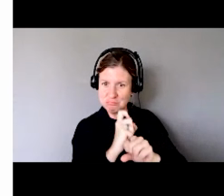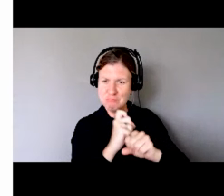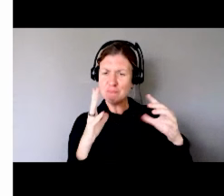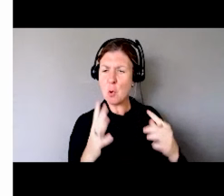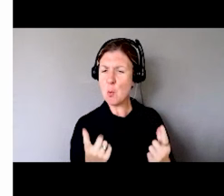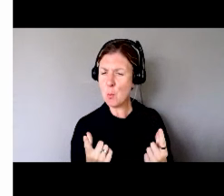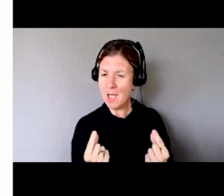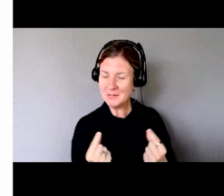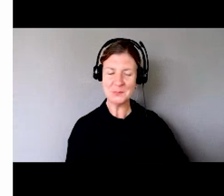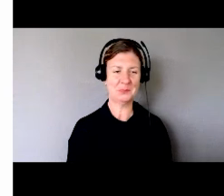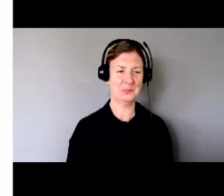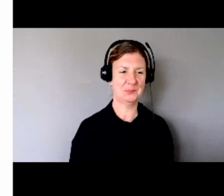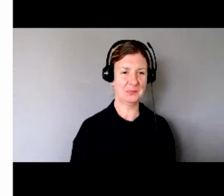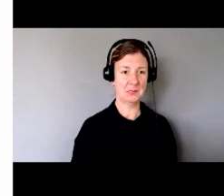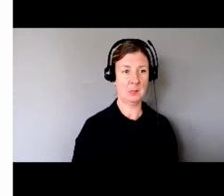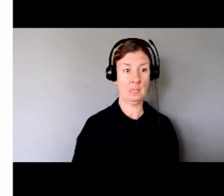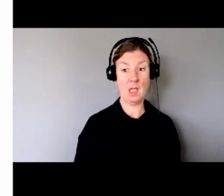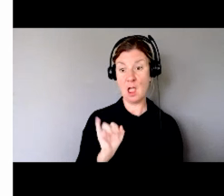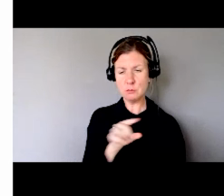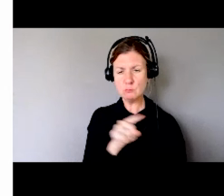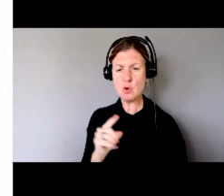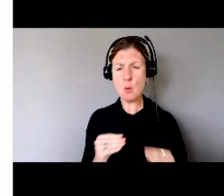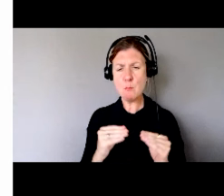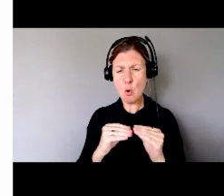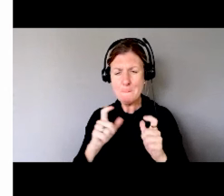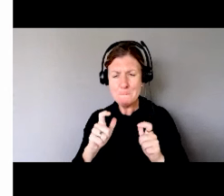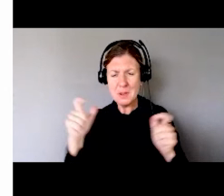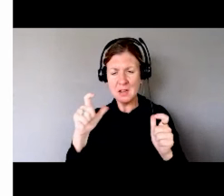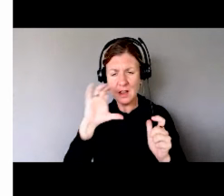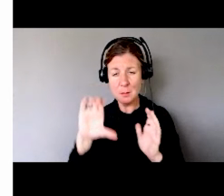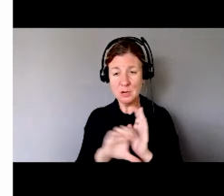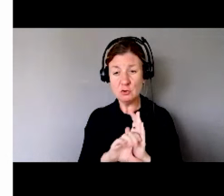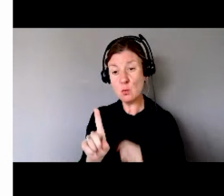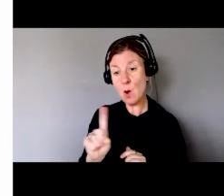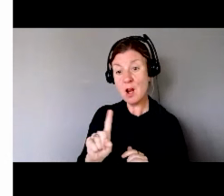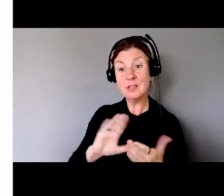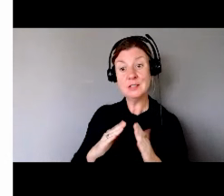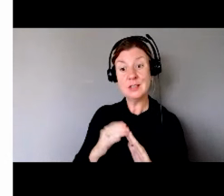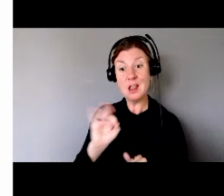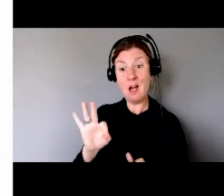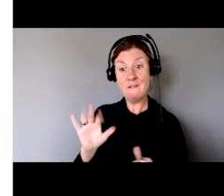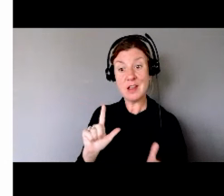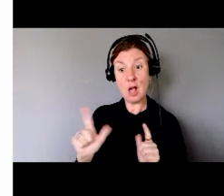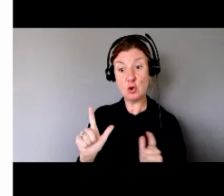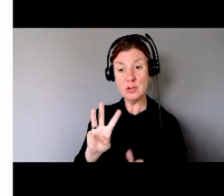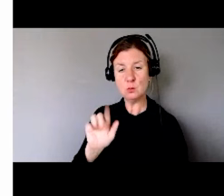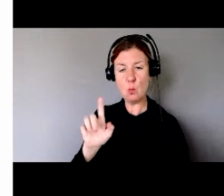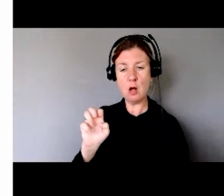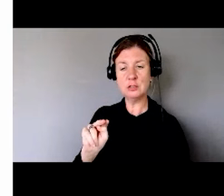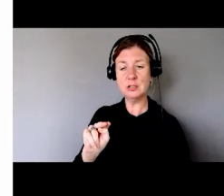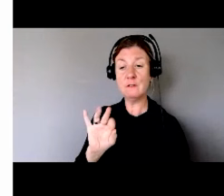Larger versions of these images can be found on the City of Calgary's Walden Fire and Station and